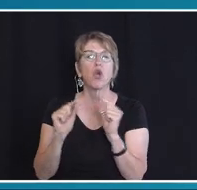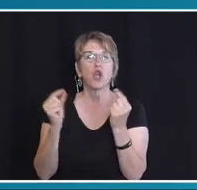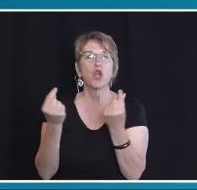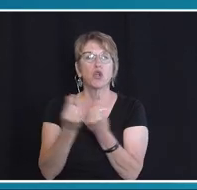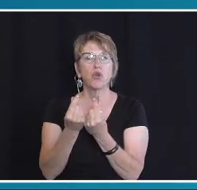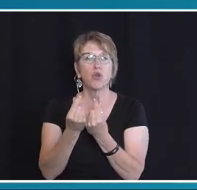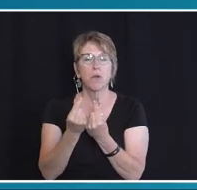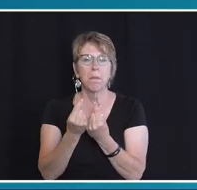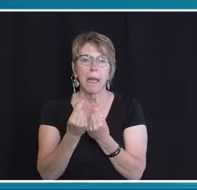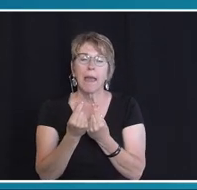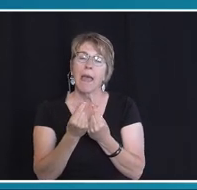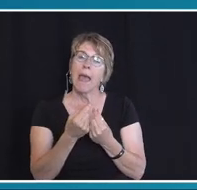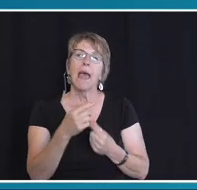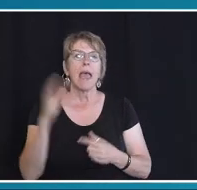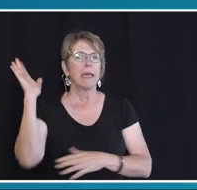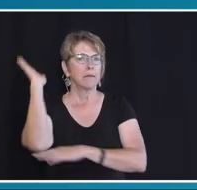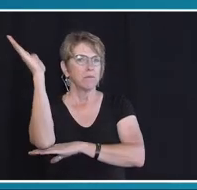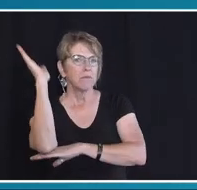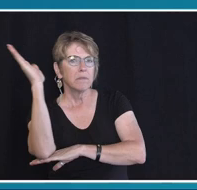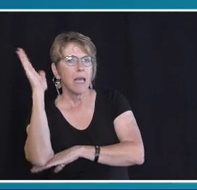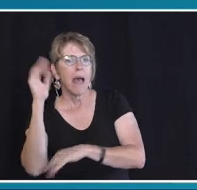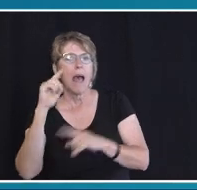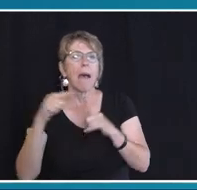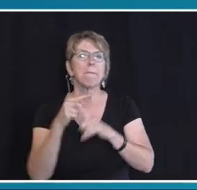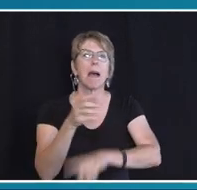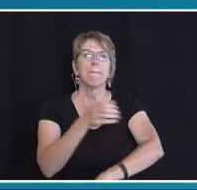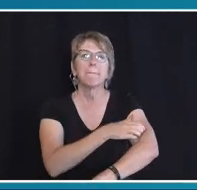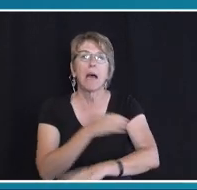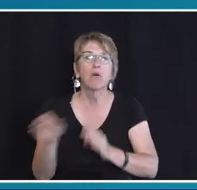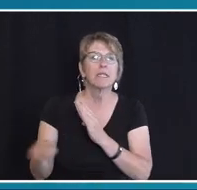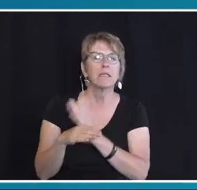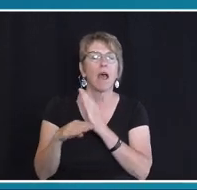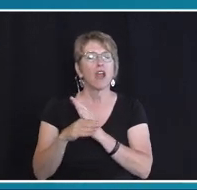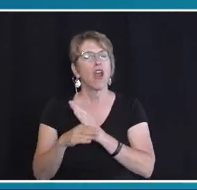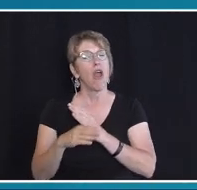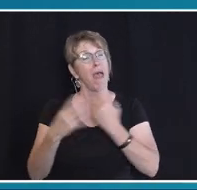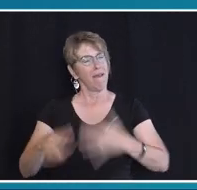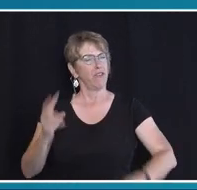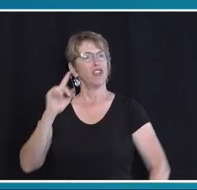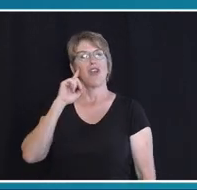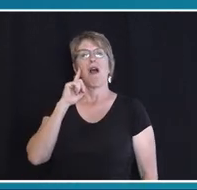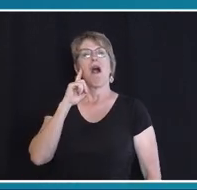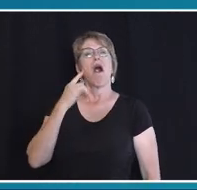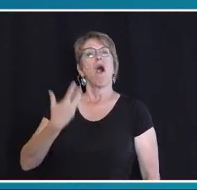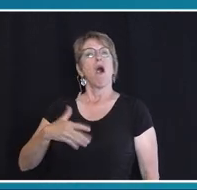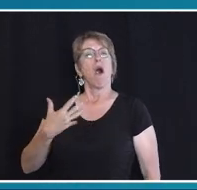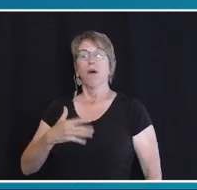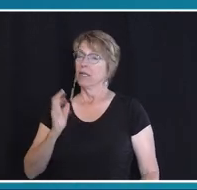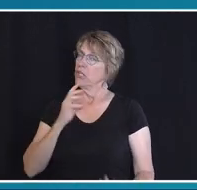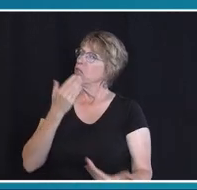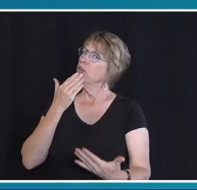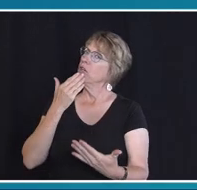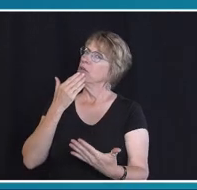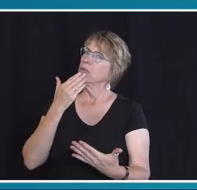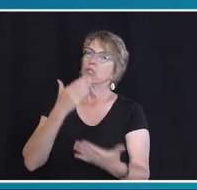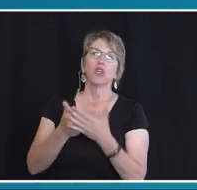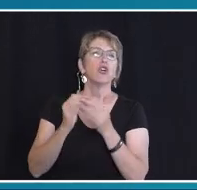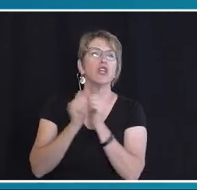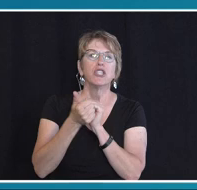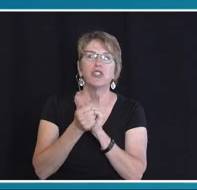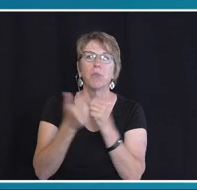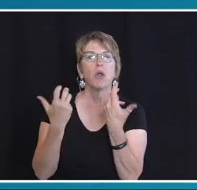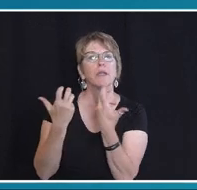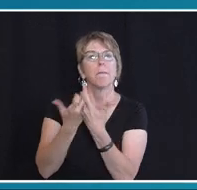in, did a talk about power soccer. And when we heard about it, we said, this is the right sport for